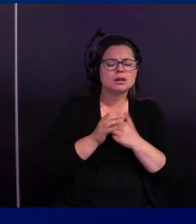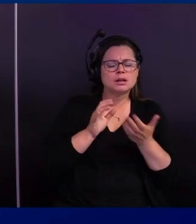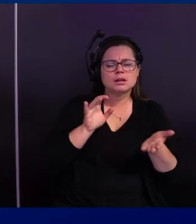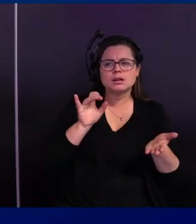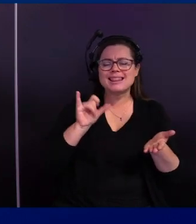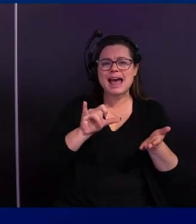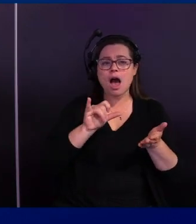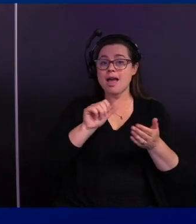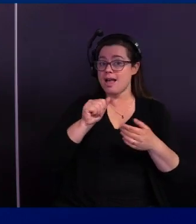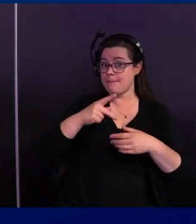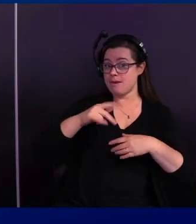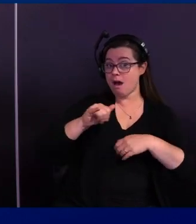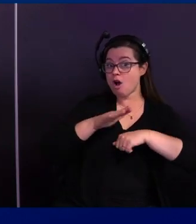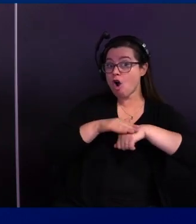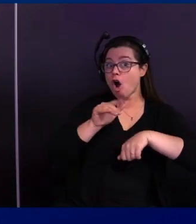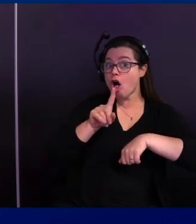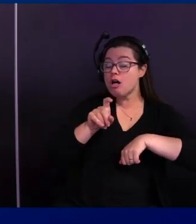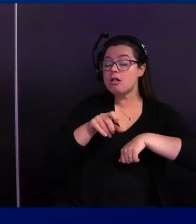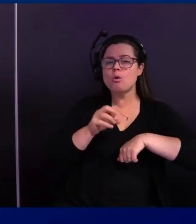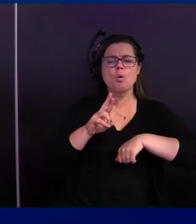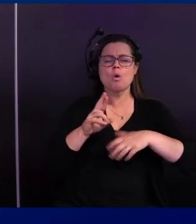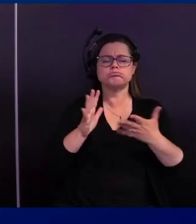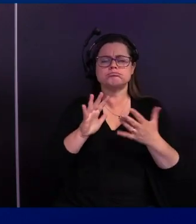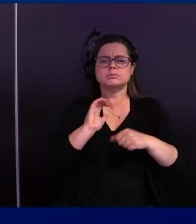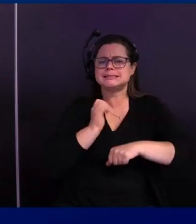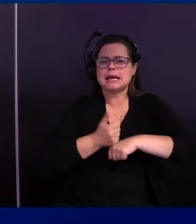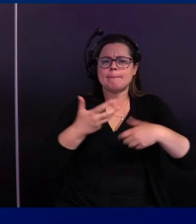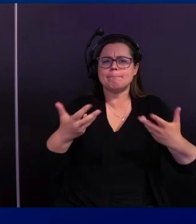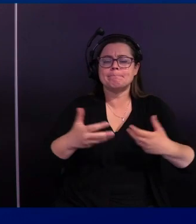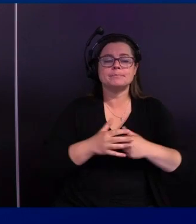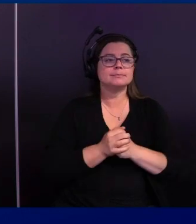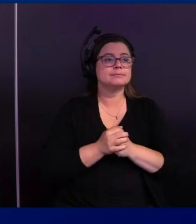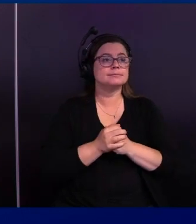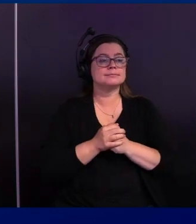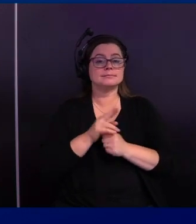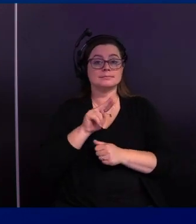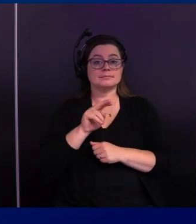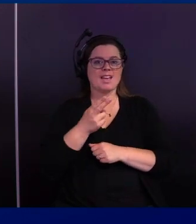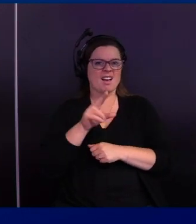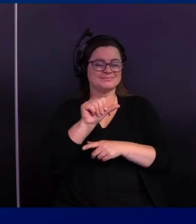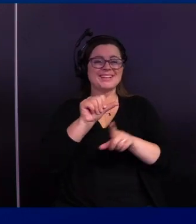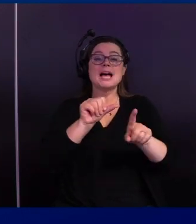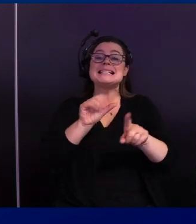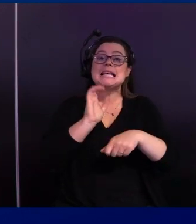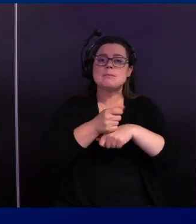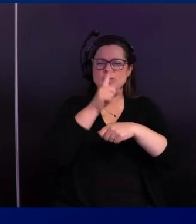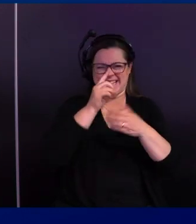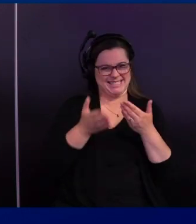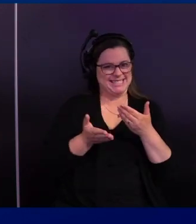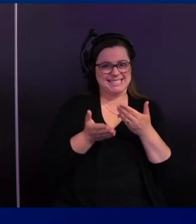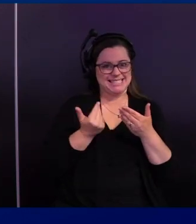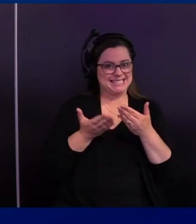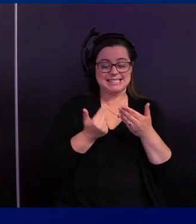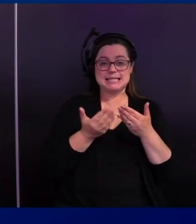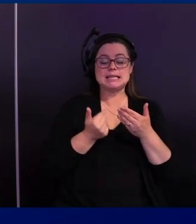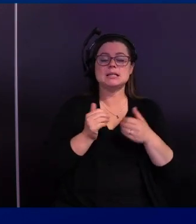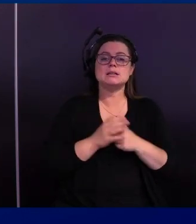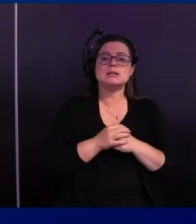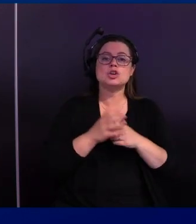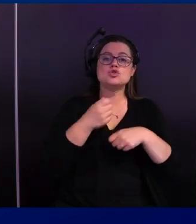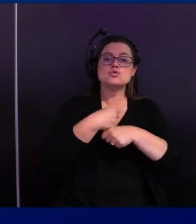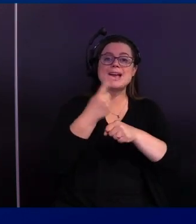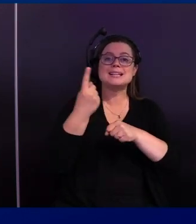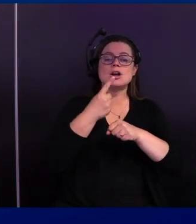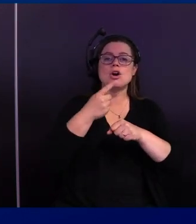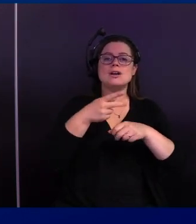an API call, or how is it set up? Setting it up is actually super easy. You go create something called a